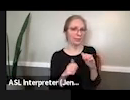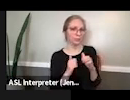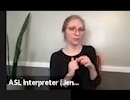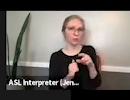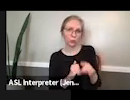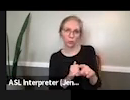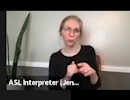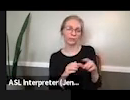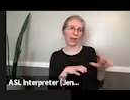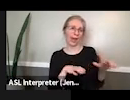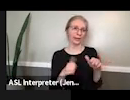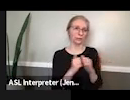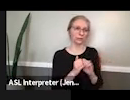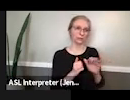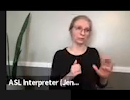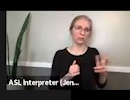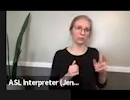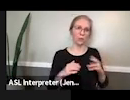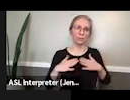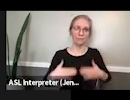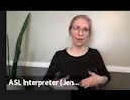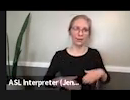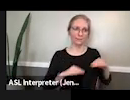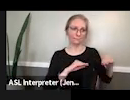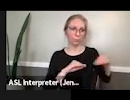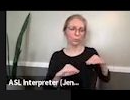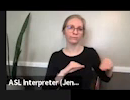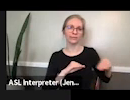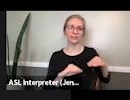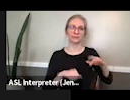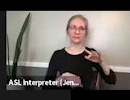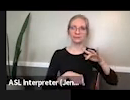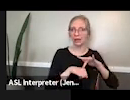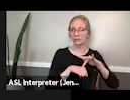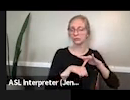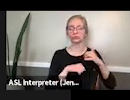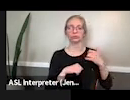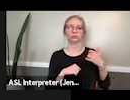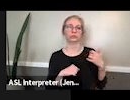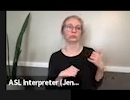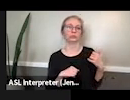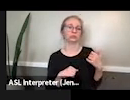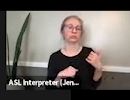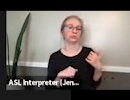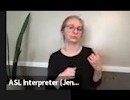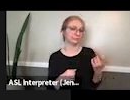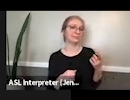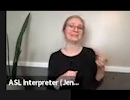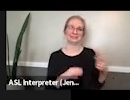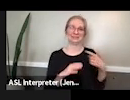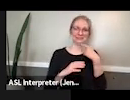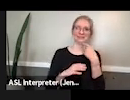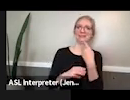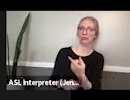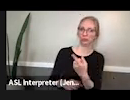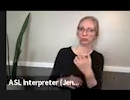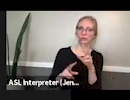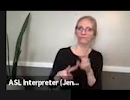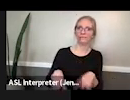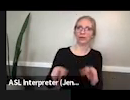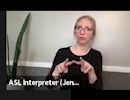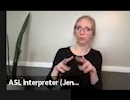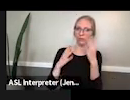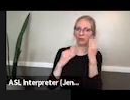own body, manipulates his body, moves, touches, he's telling you valuable